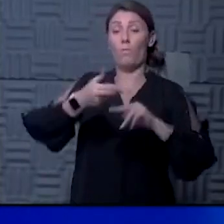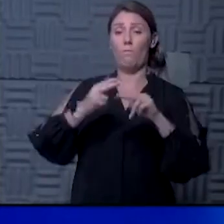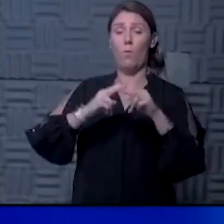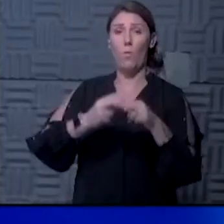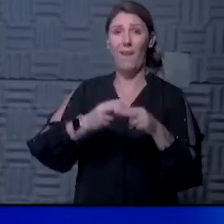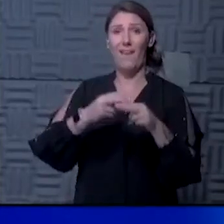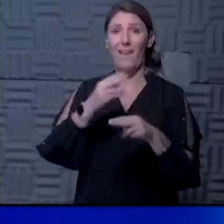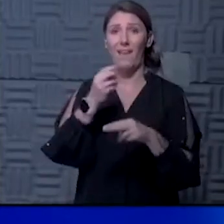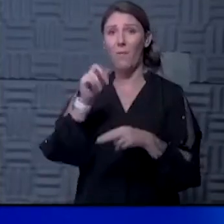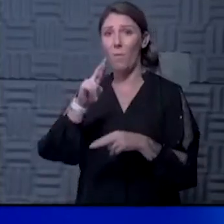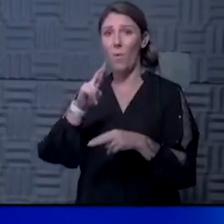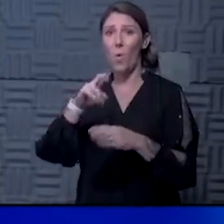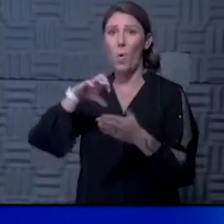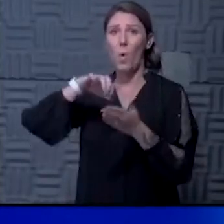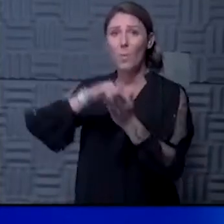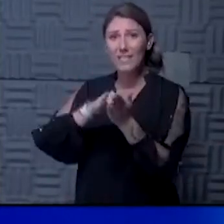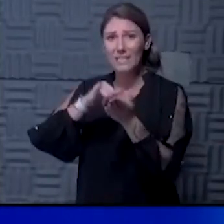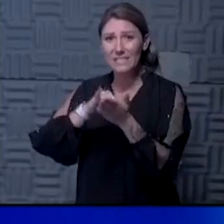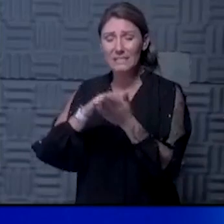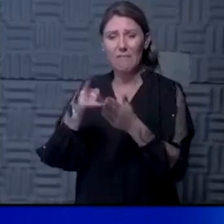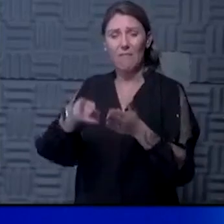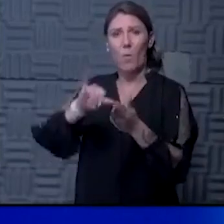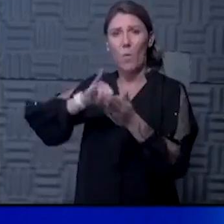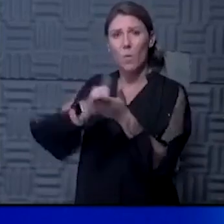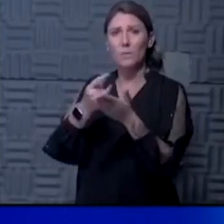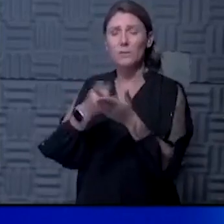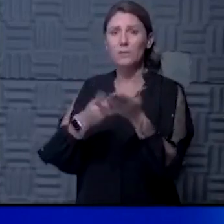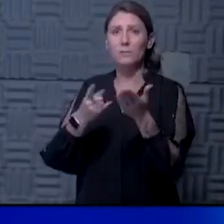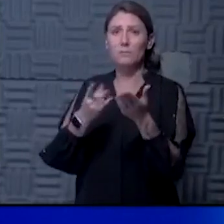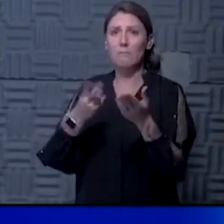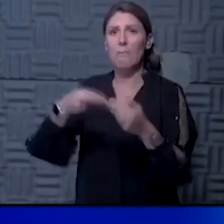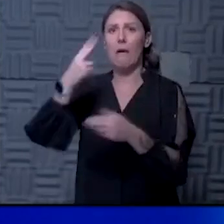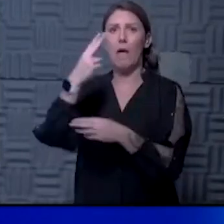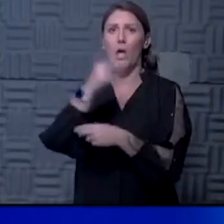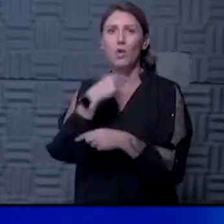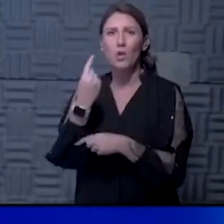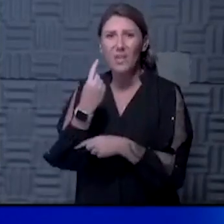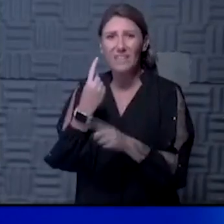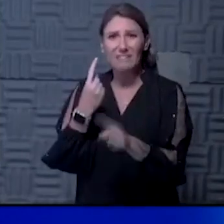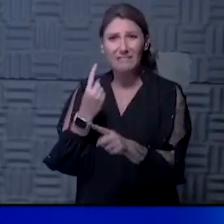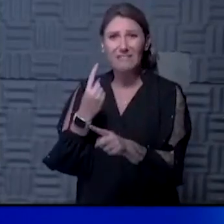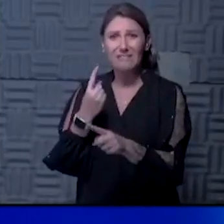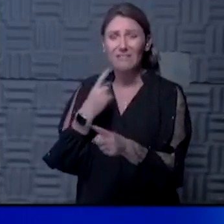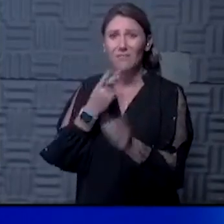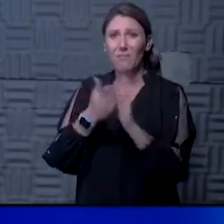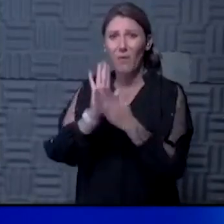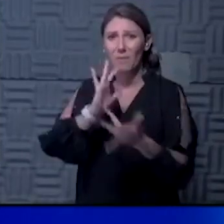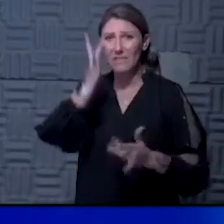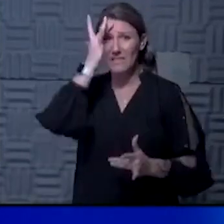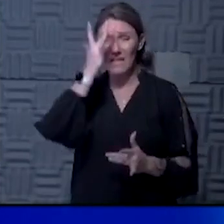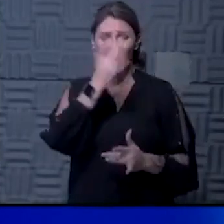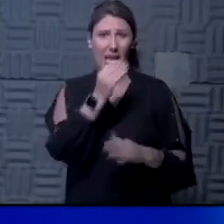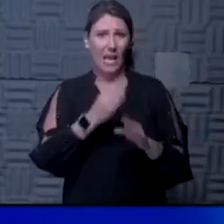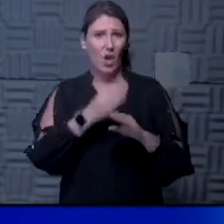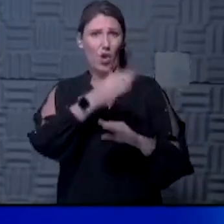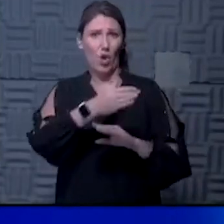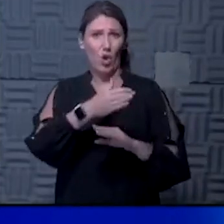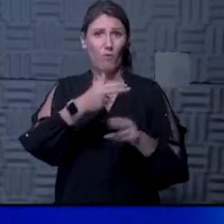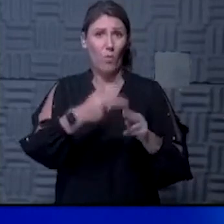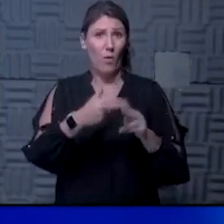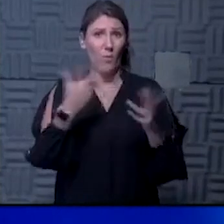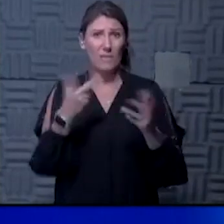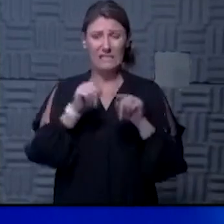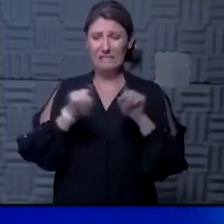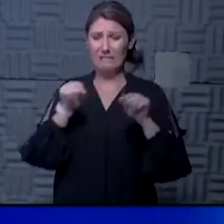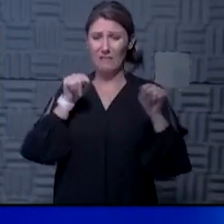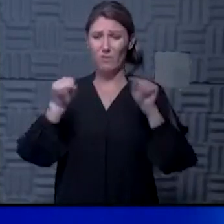say that if you were obese, you were at a greater risk of getting sick, and then they recently changed that to if you're overweight. What's the difference? Yeah, it's really just a matter